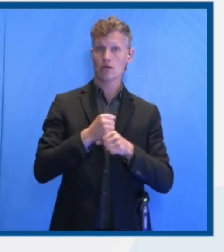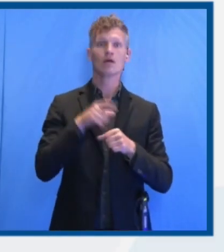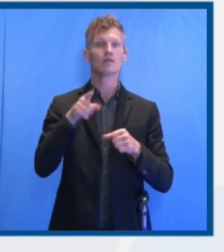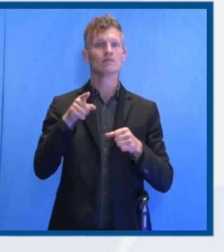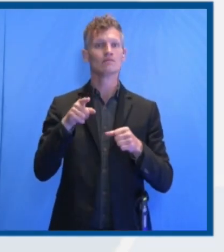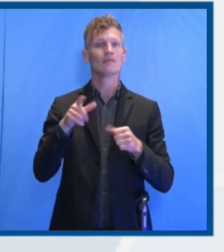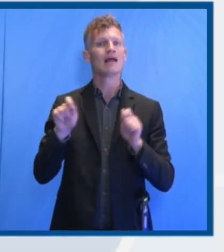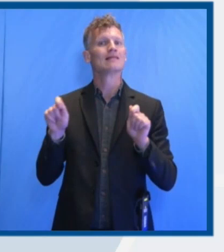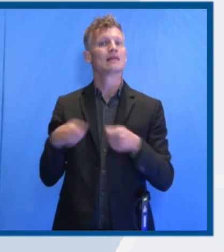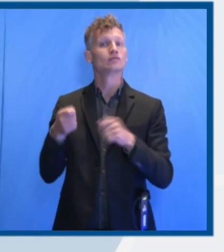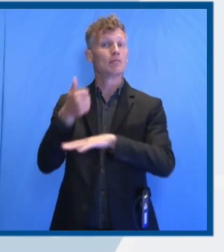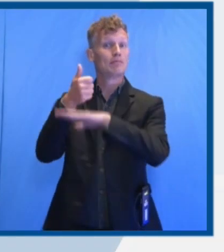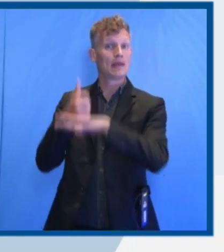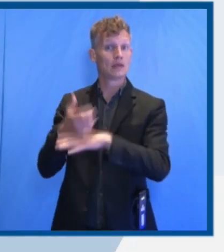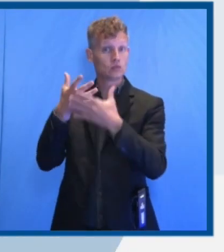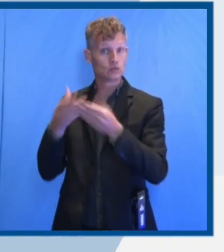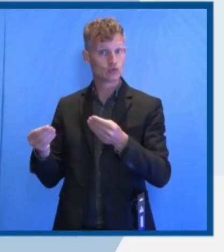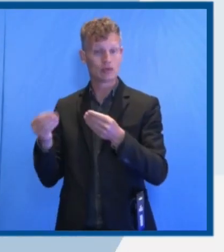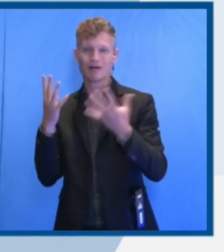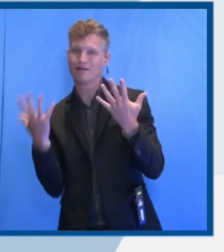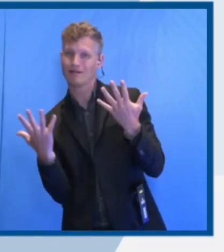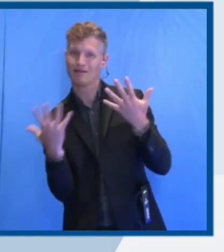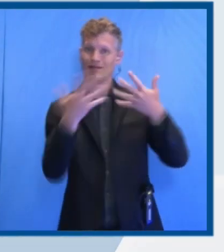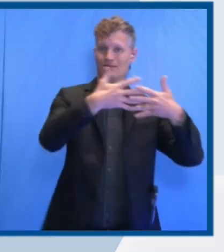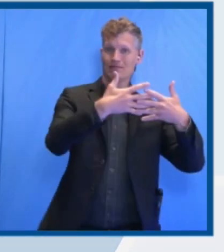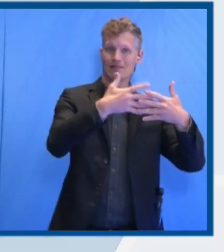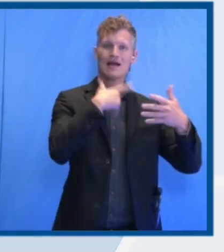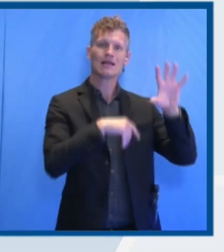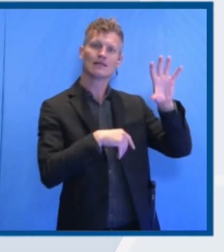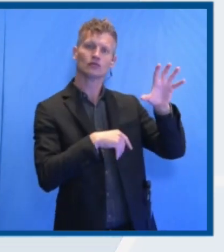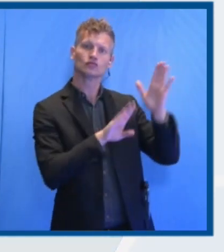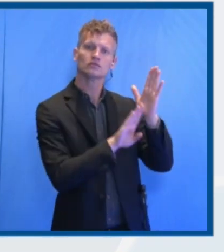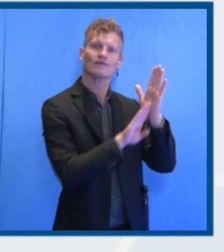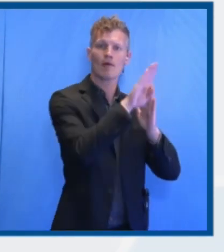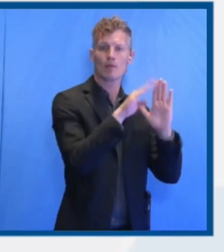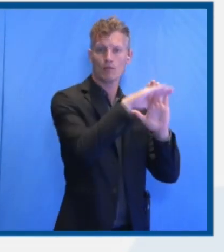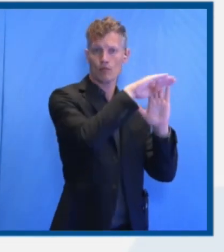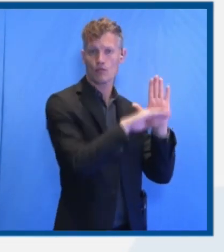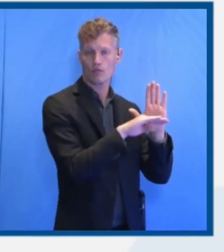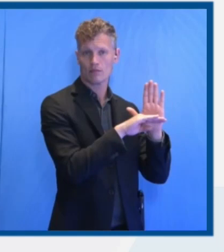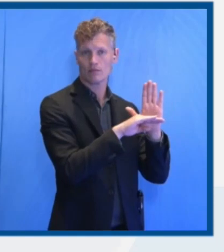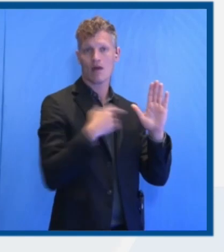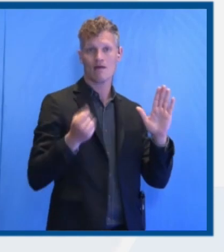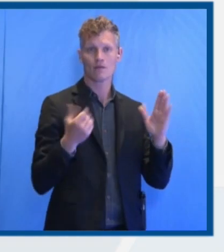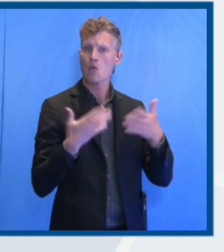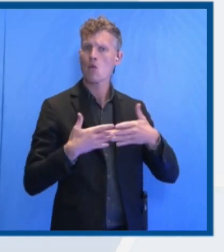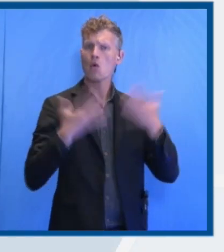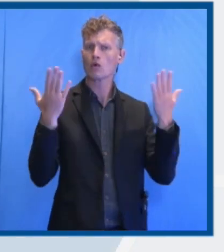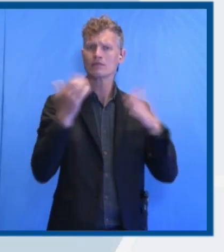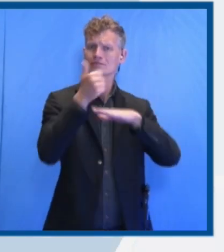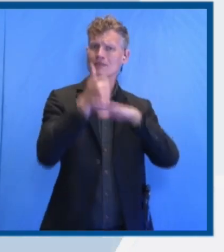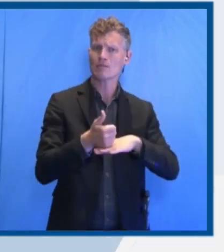into existing national development programs with already established national